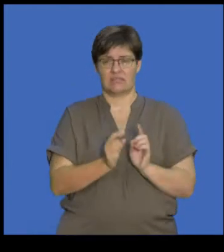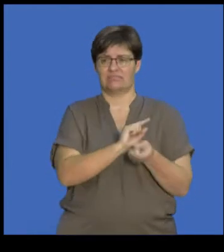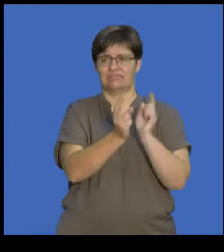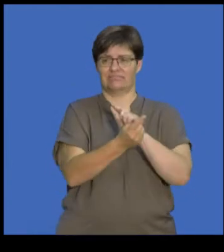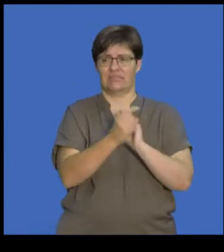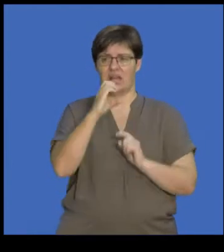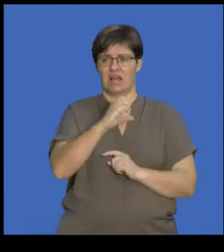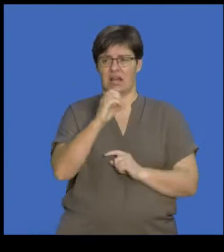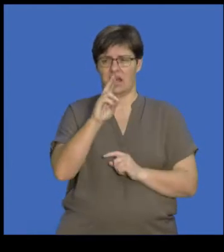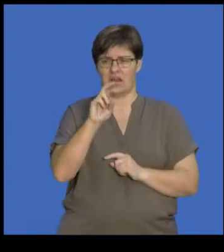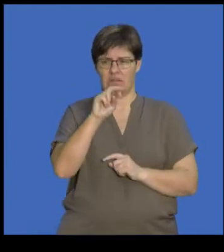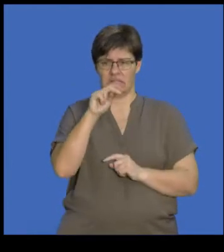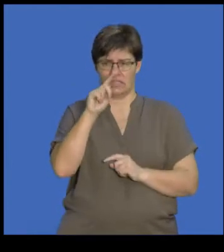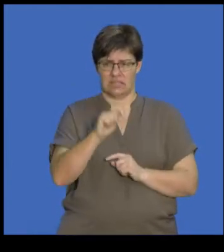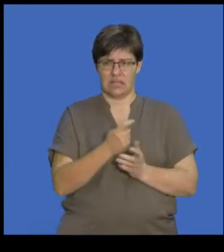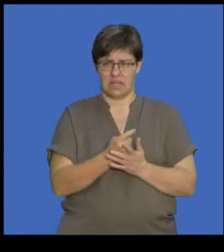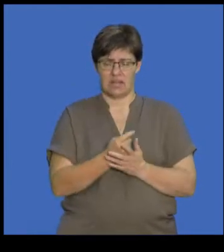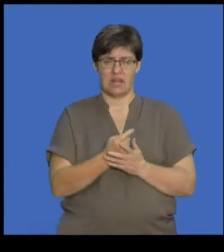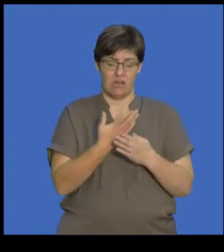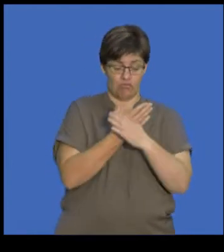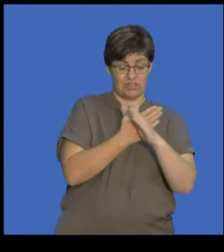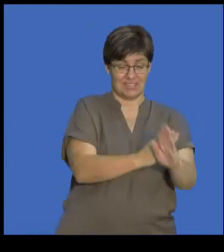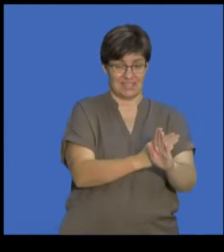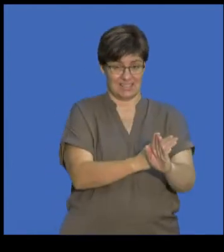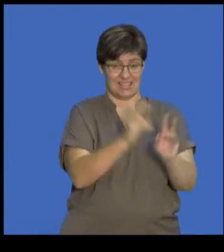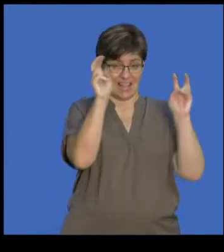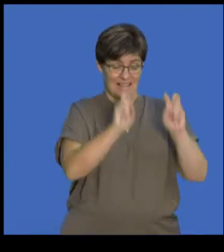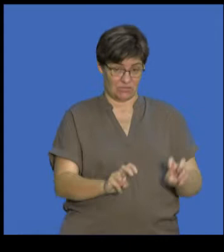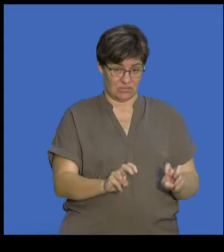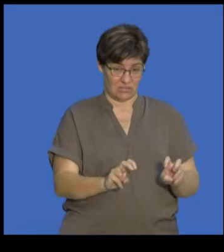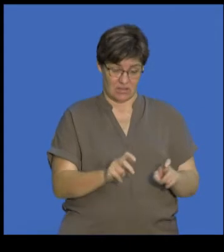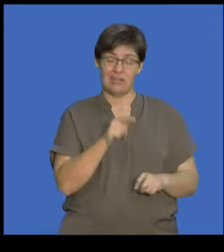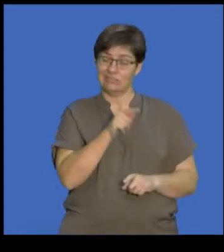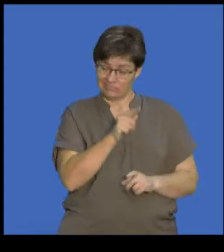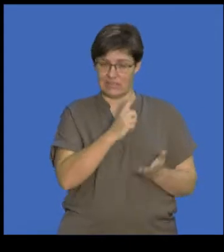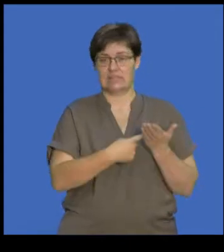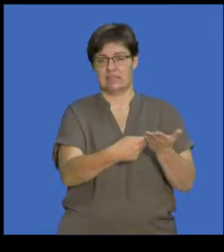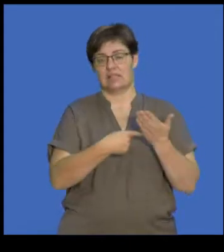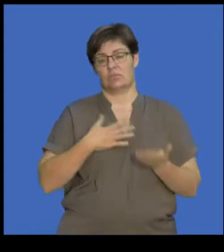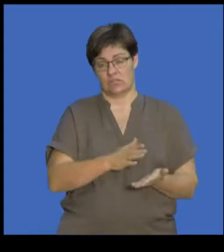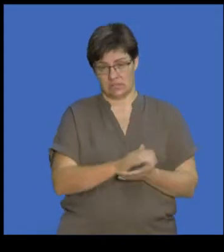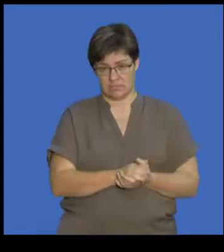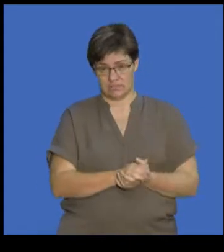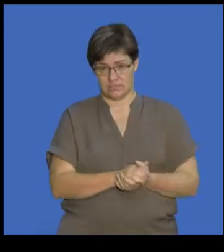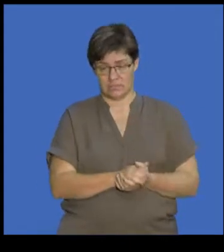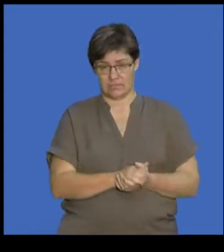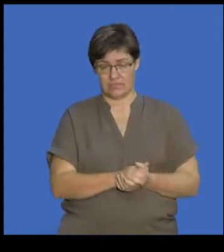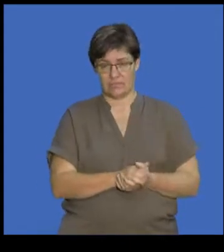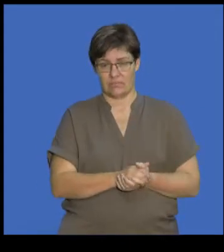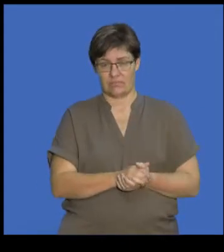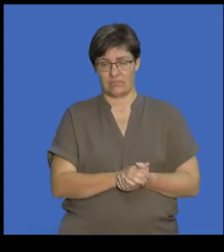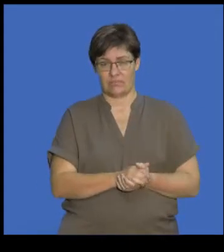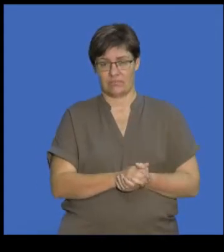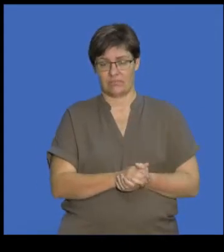current. And then also electrical resistance, is one of the aspects that we want to discuss today. However,